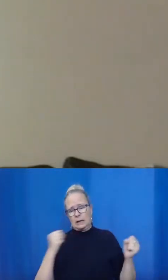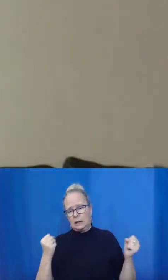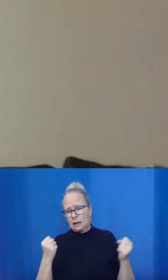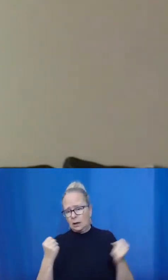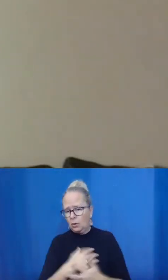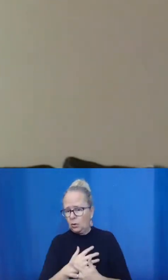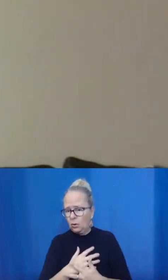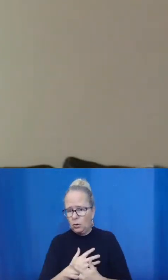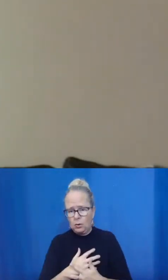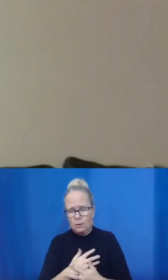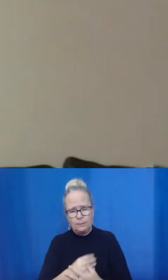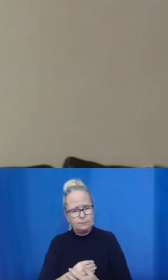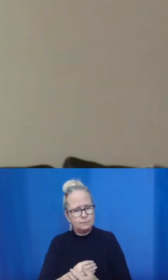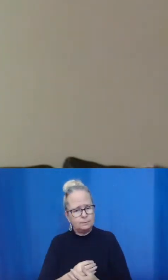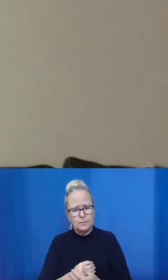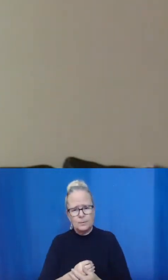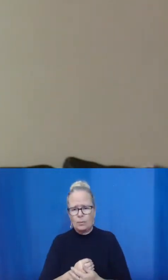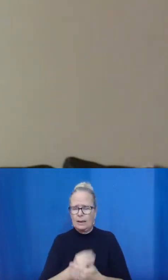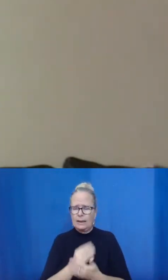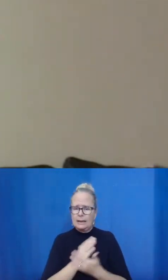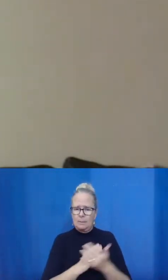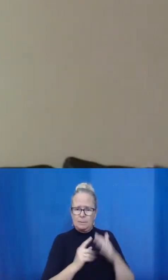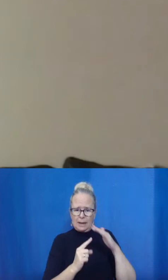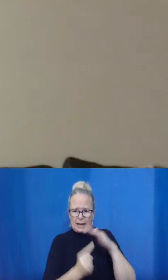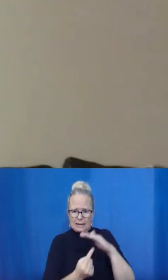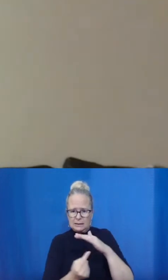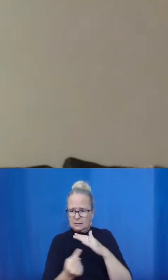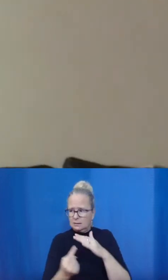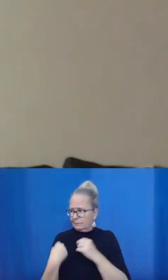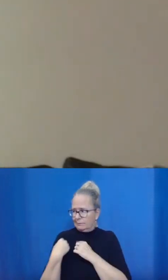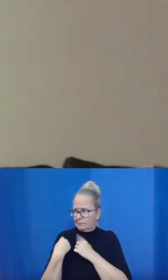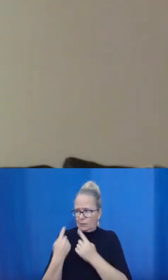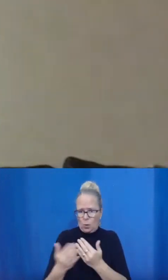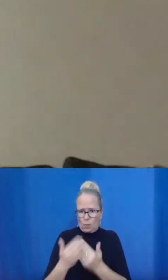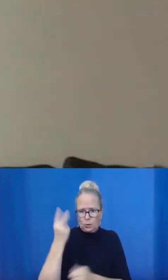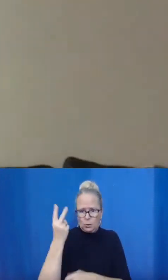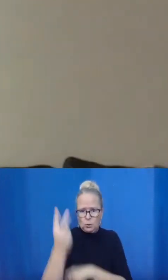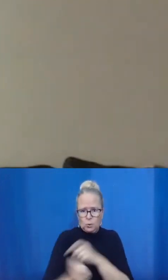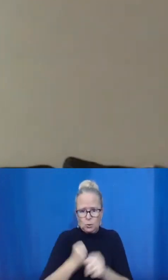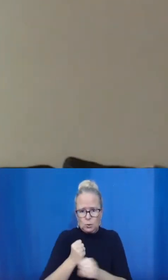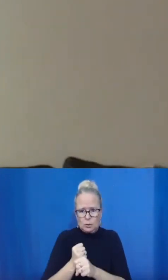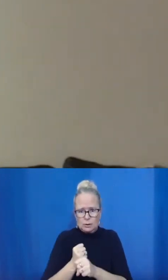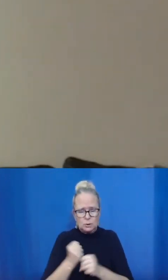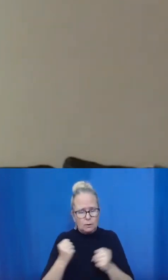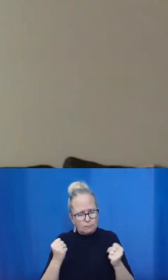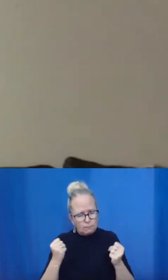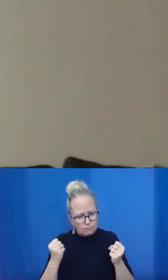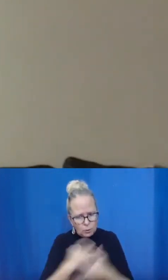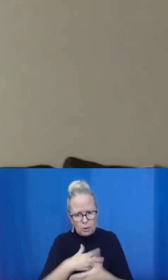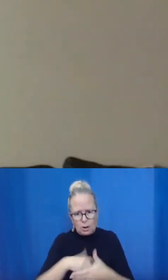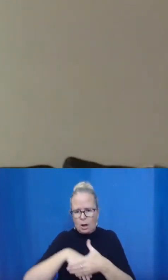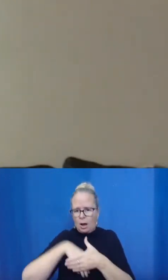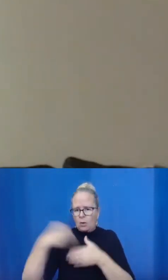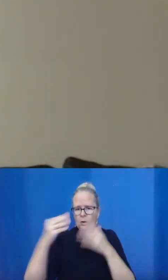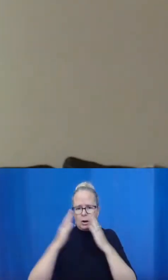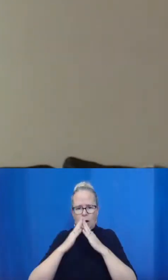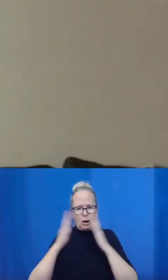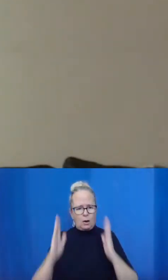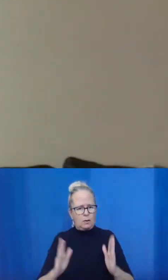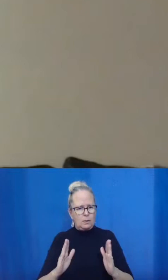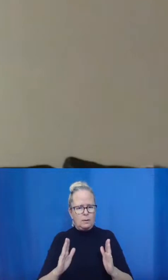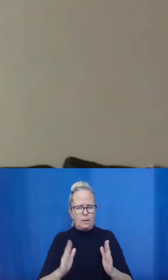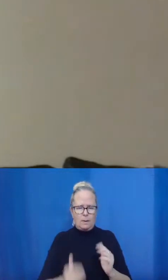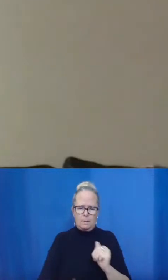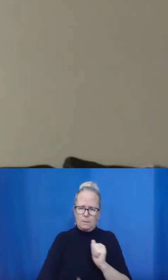get their vaccine for these family members, but it's been quite eye-opening that there are family members